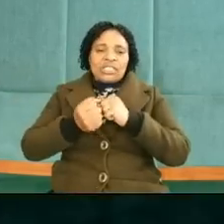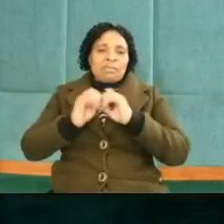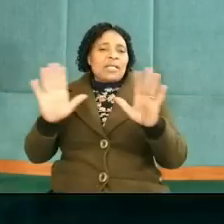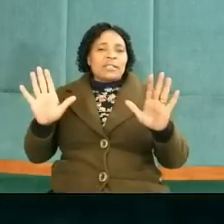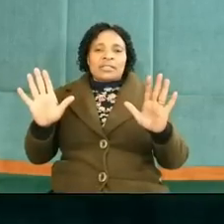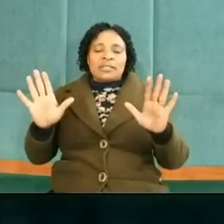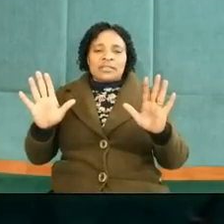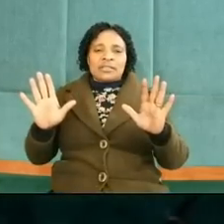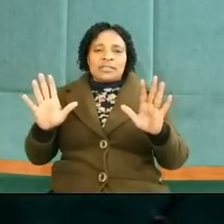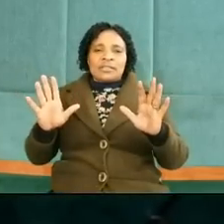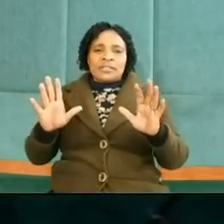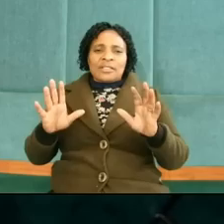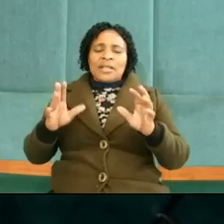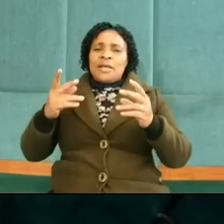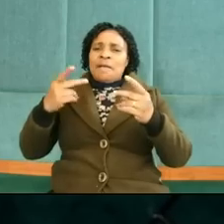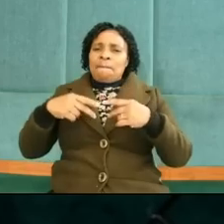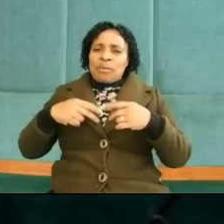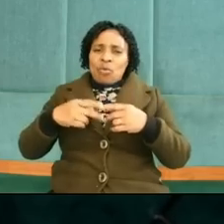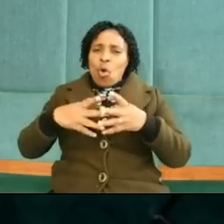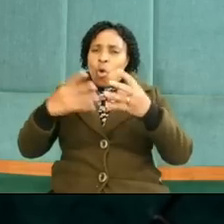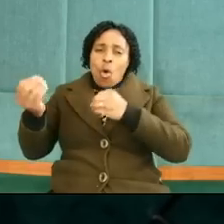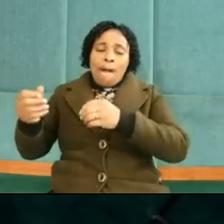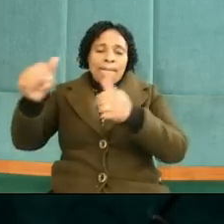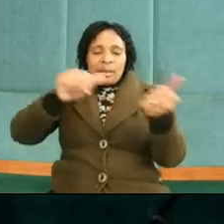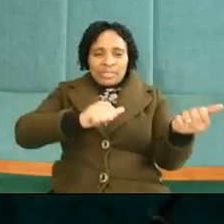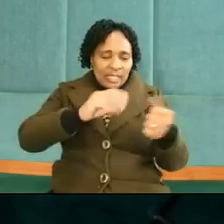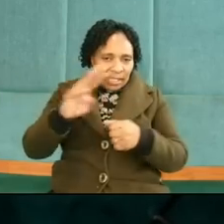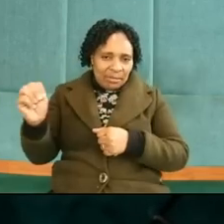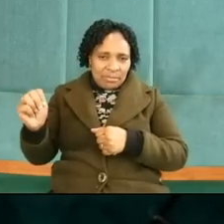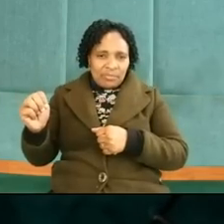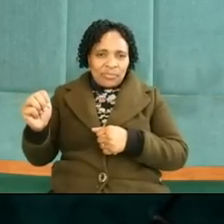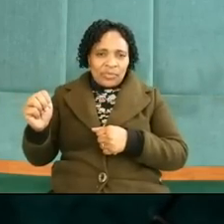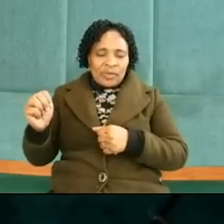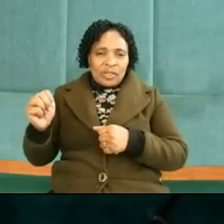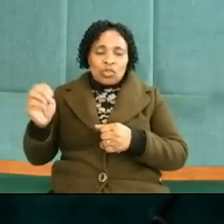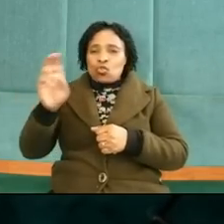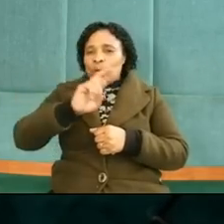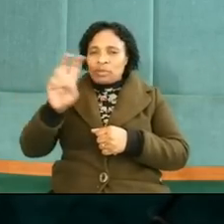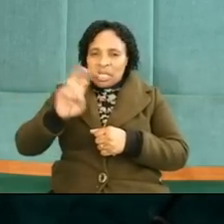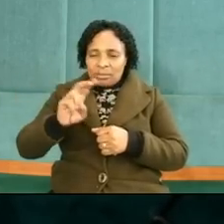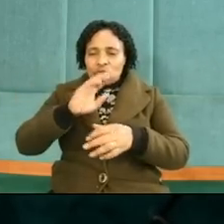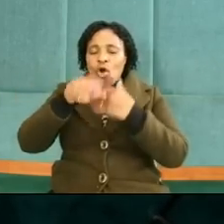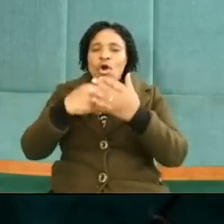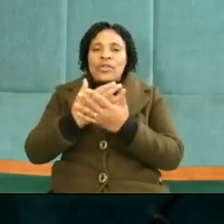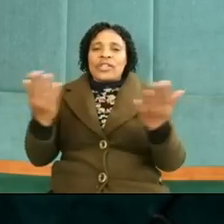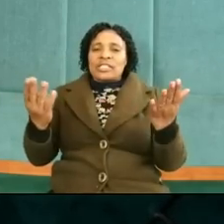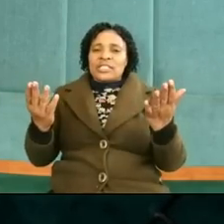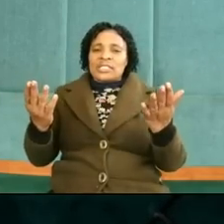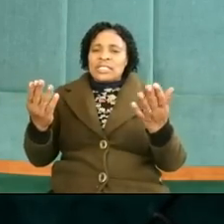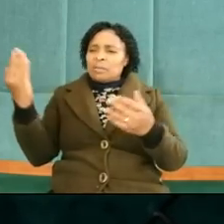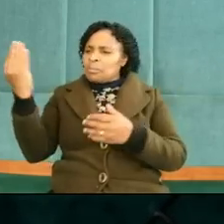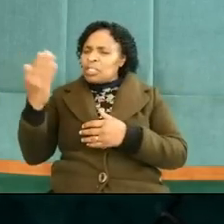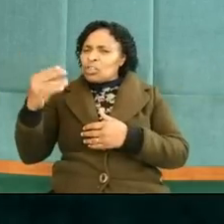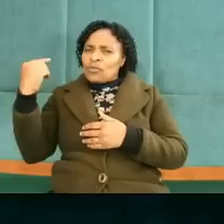Yes, here's the commission. The commission, go teach them and baptize them. Am I right? To observe all things. Yeah. So the preaching of